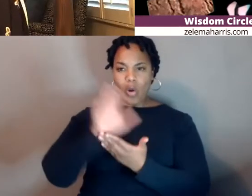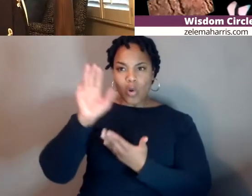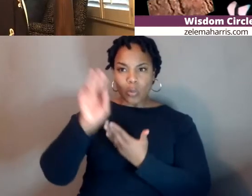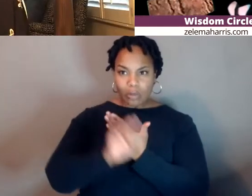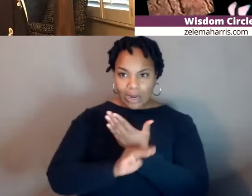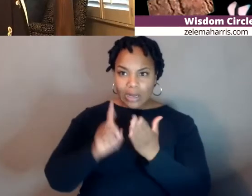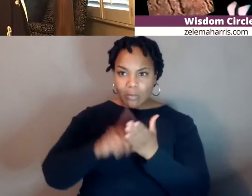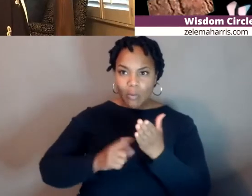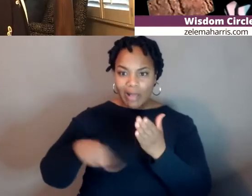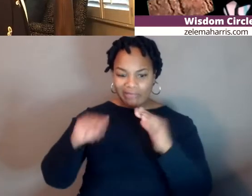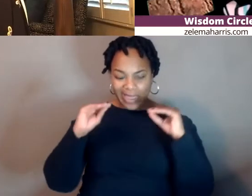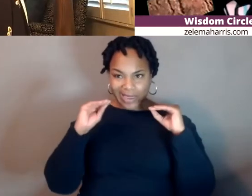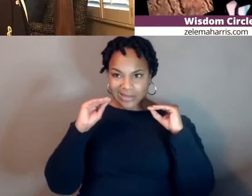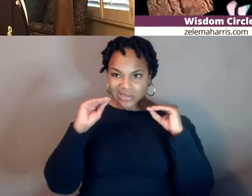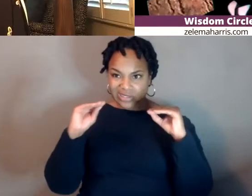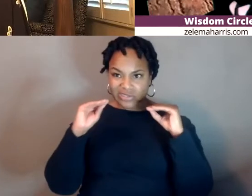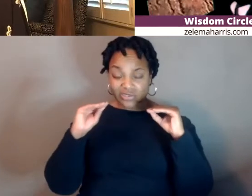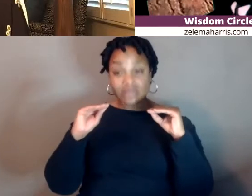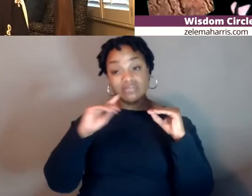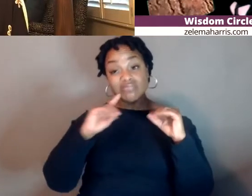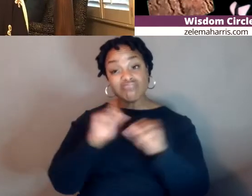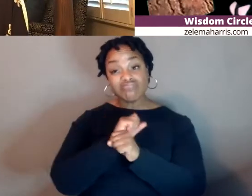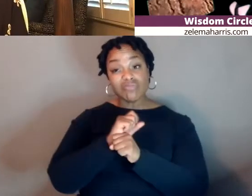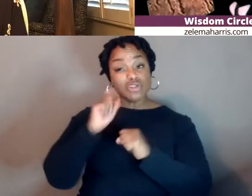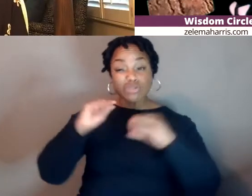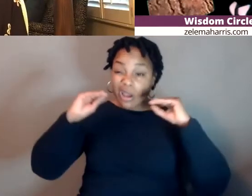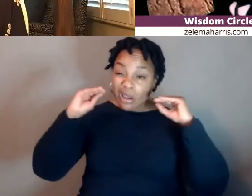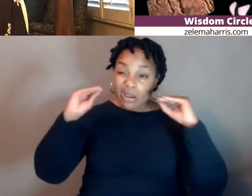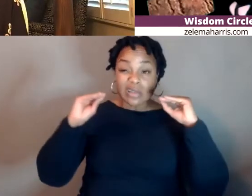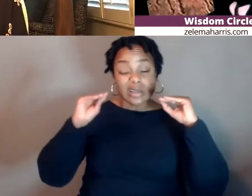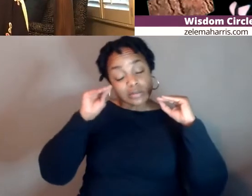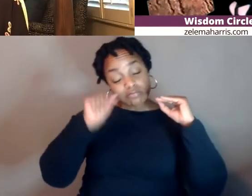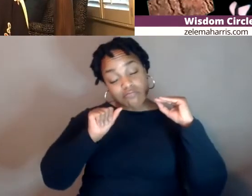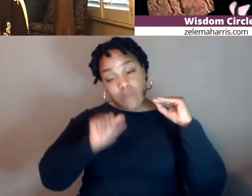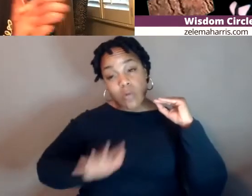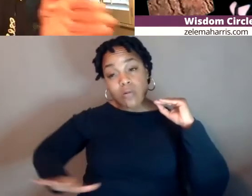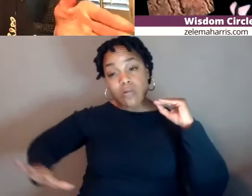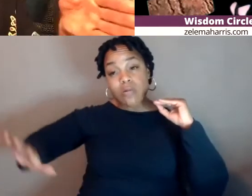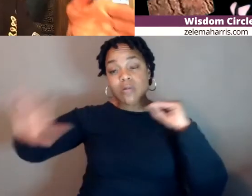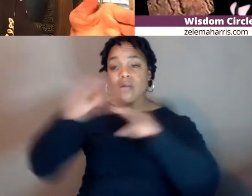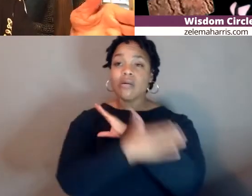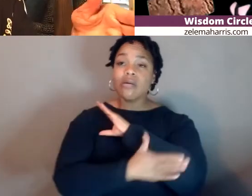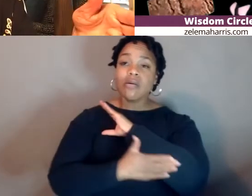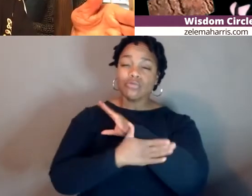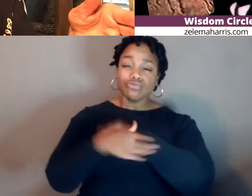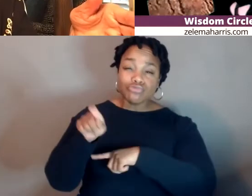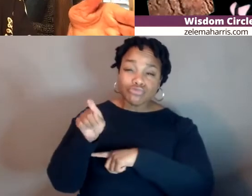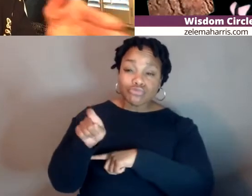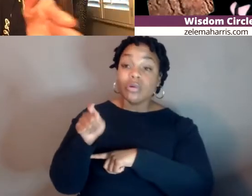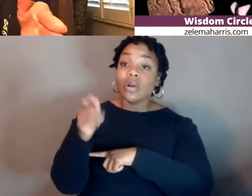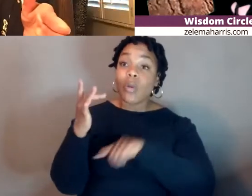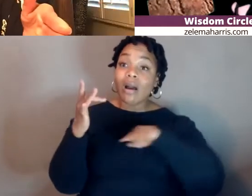be infused in every classroom throughout the country, because what it does,